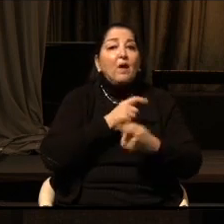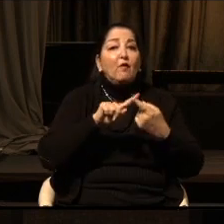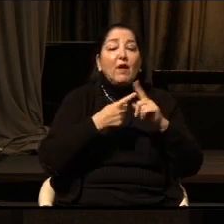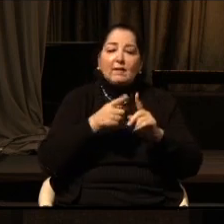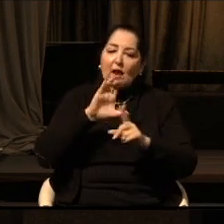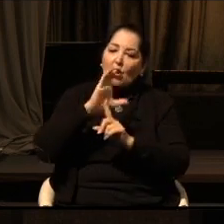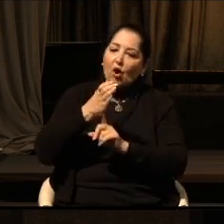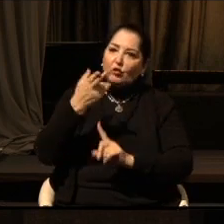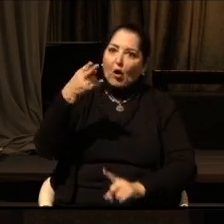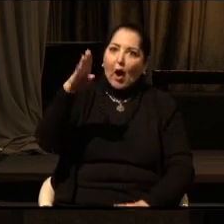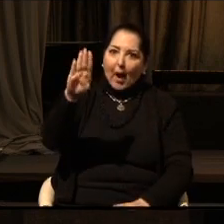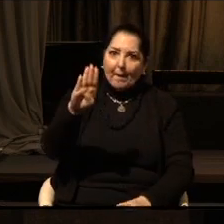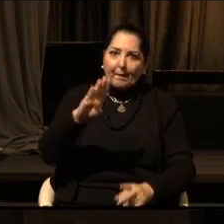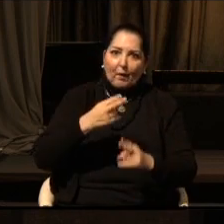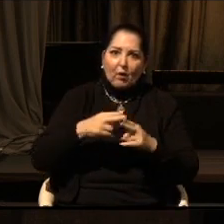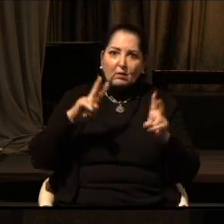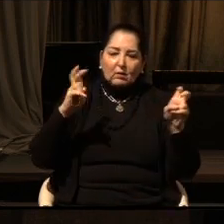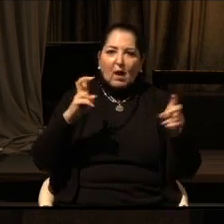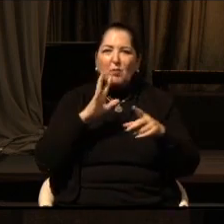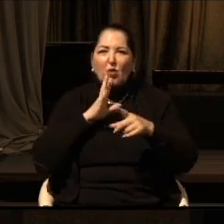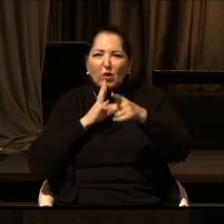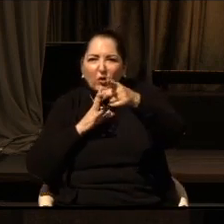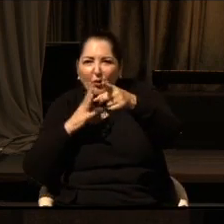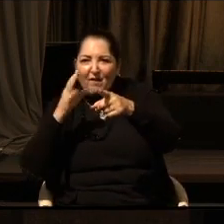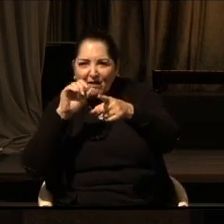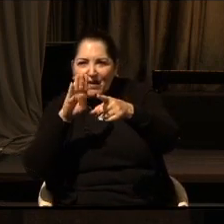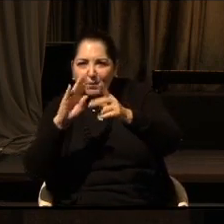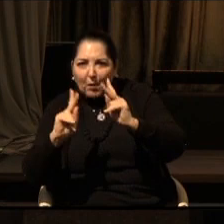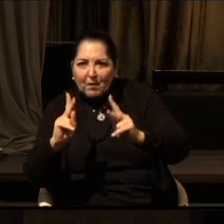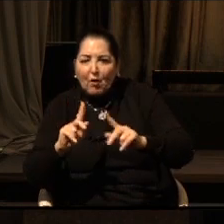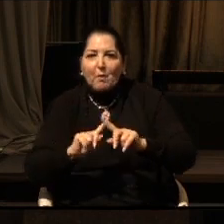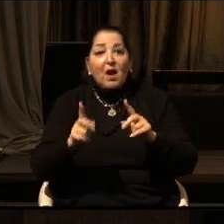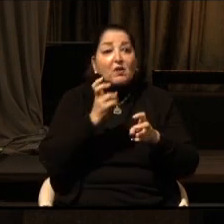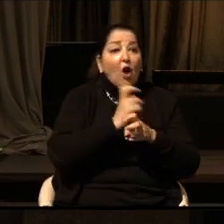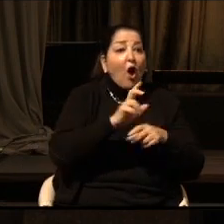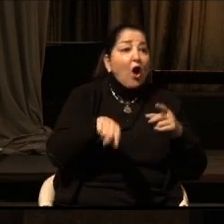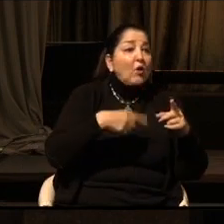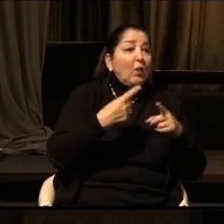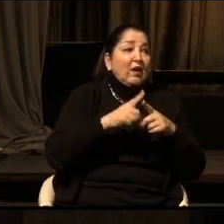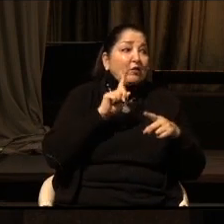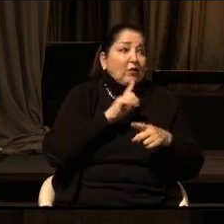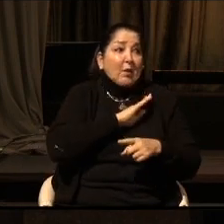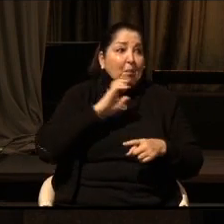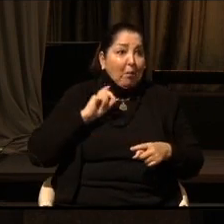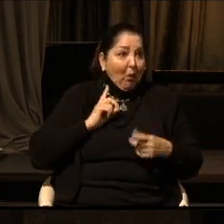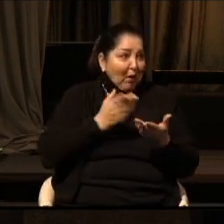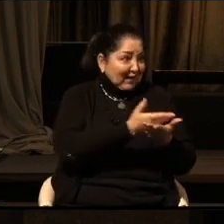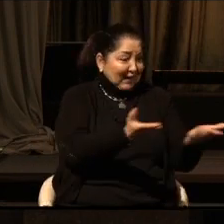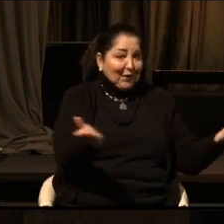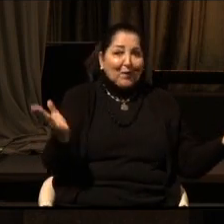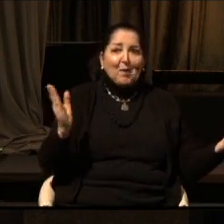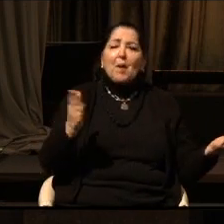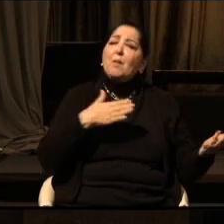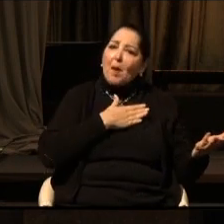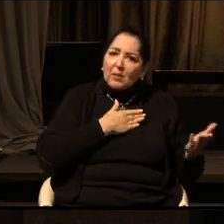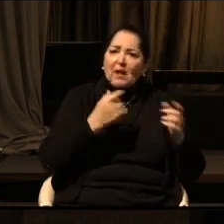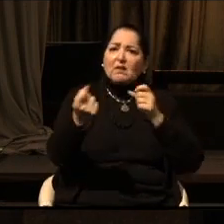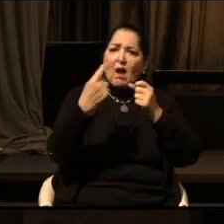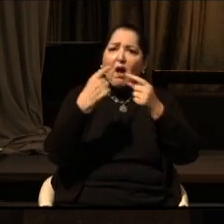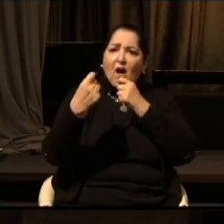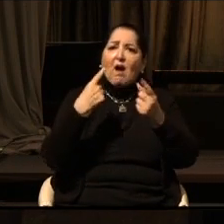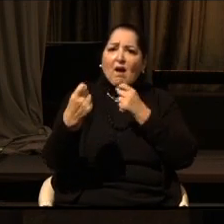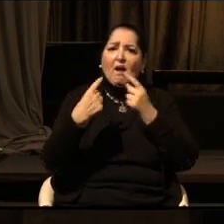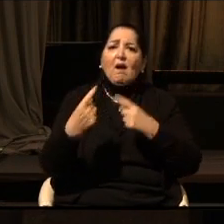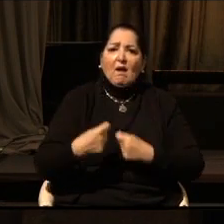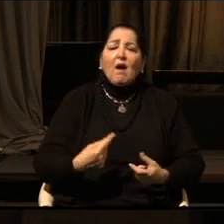and engage. I'm talking to you Facebook folks, but it's hard when it's just the Borg. Please engage, post, dialogue.